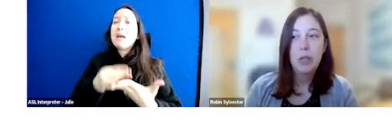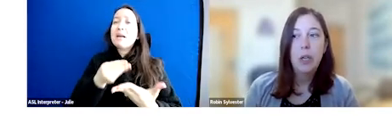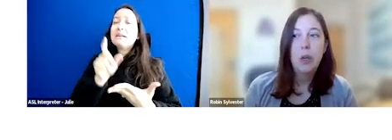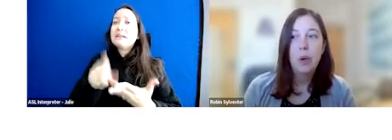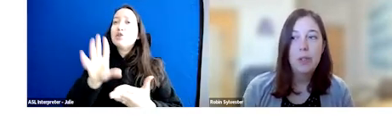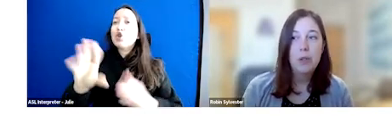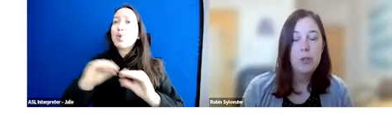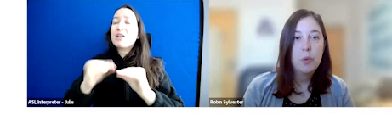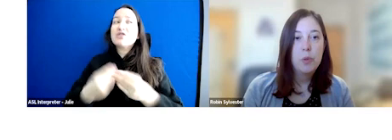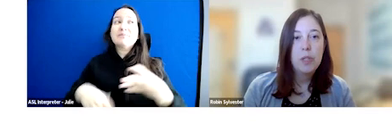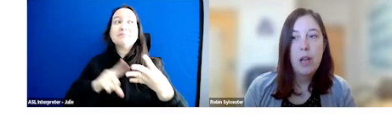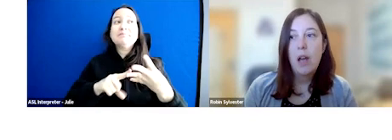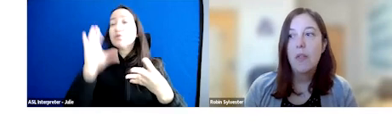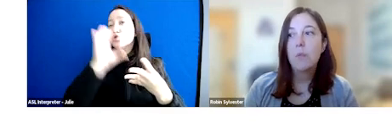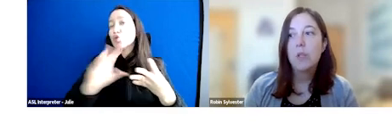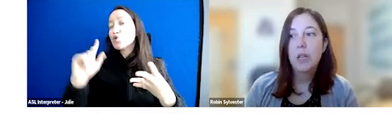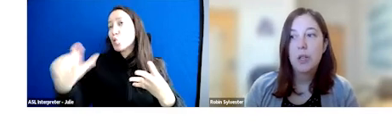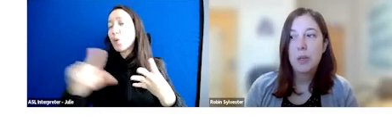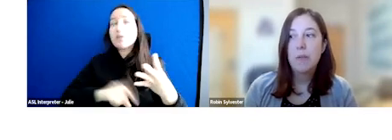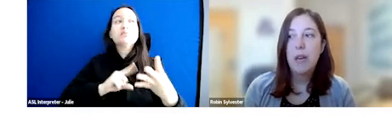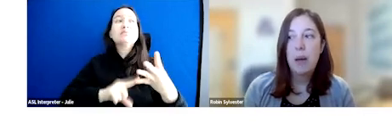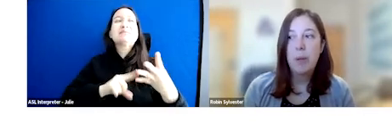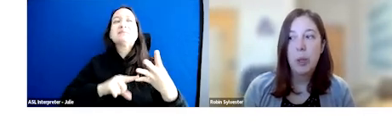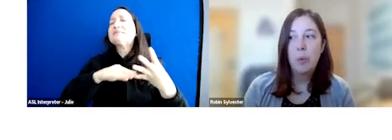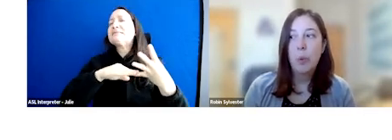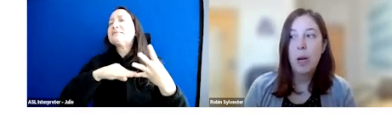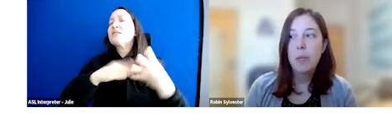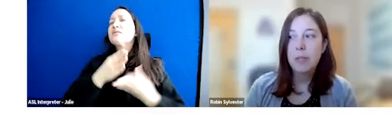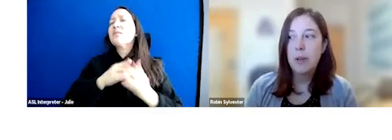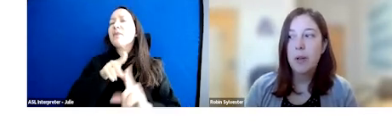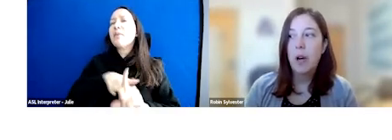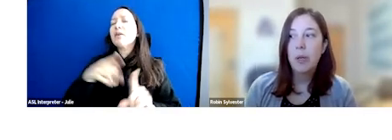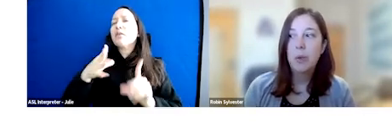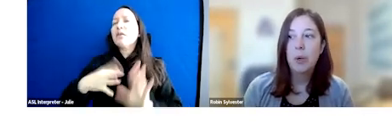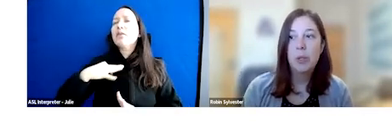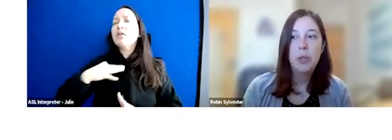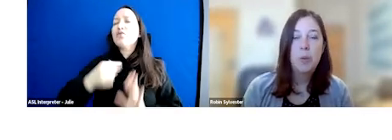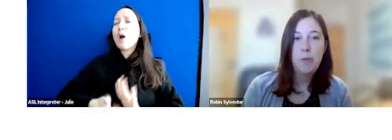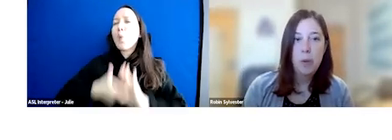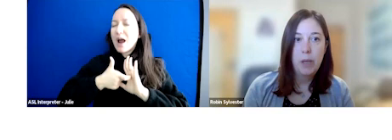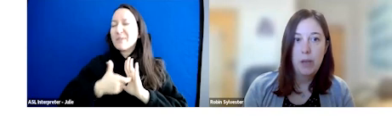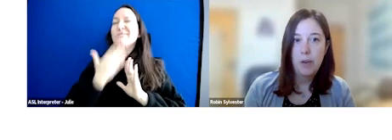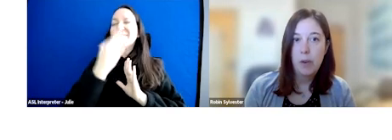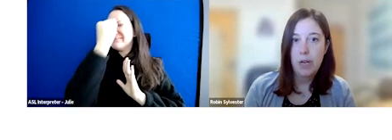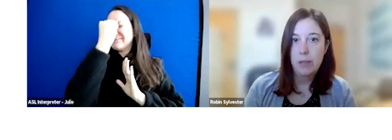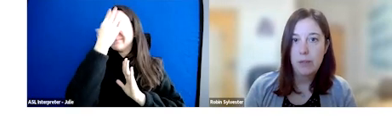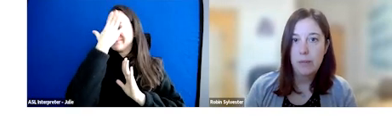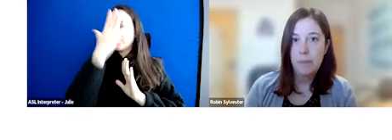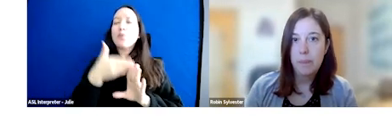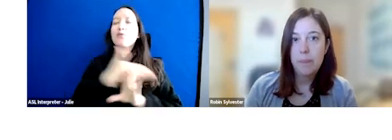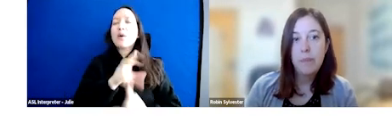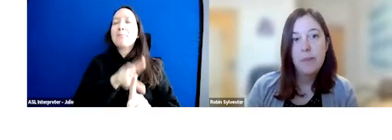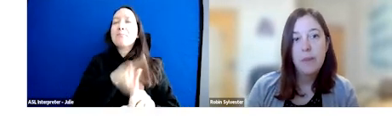organization, grant search tools, and then we'll touch on some of the applicant requirements that are common or good to know before applying for